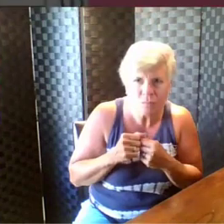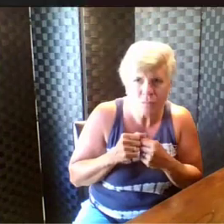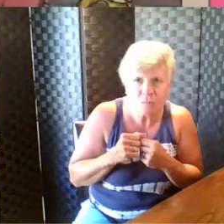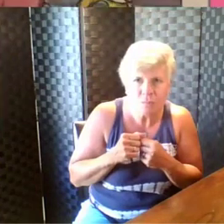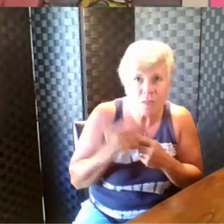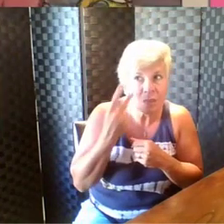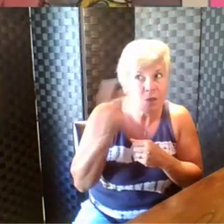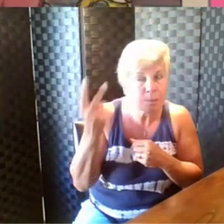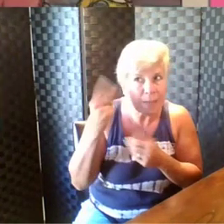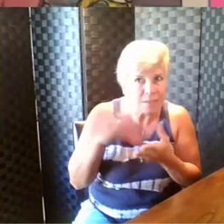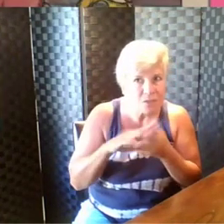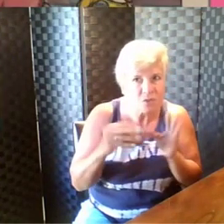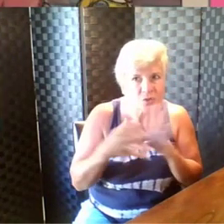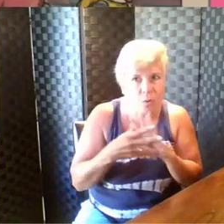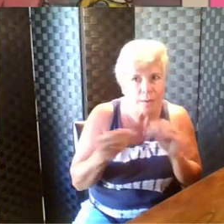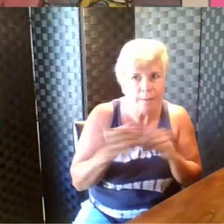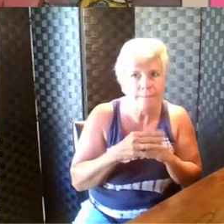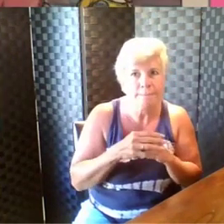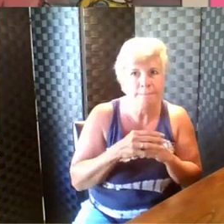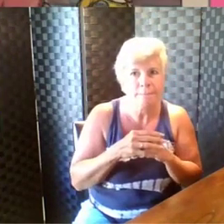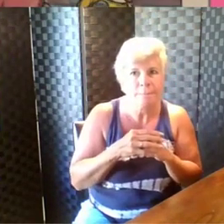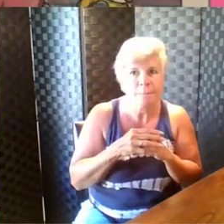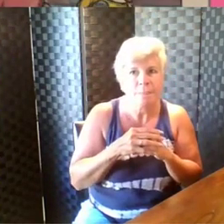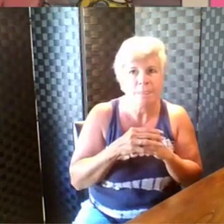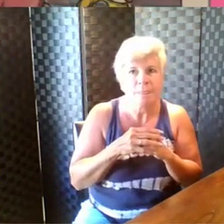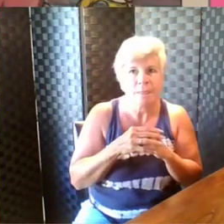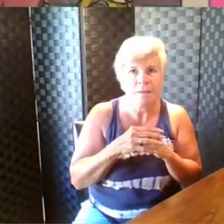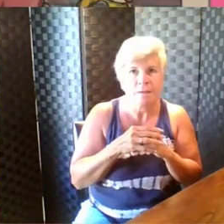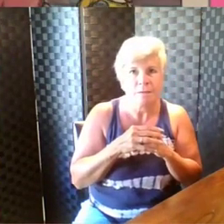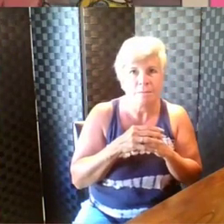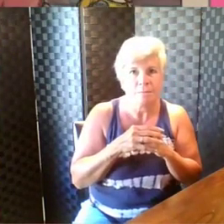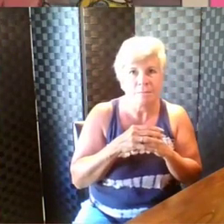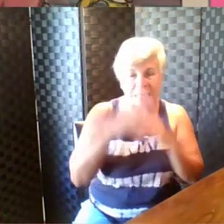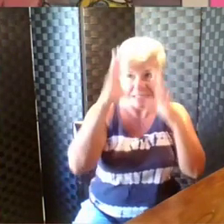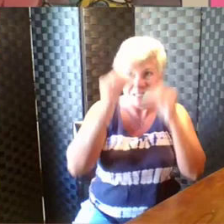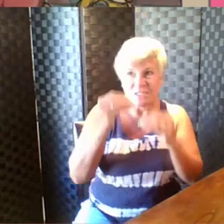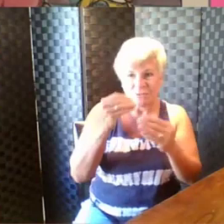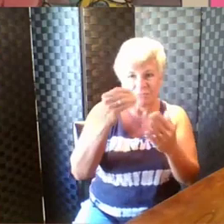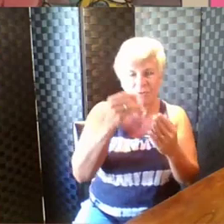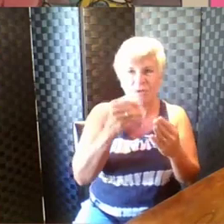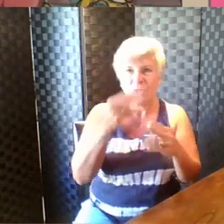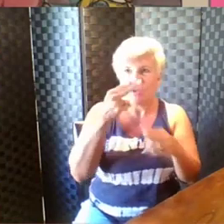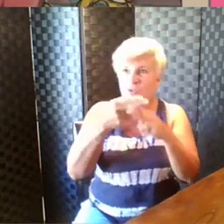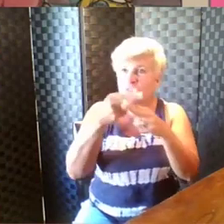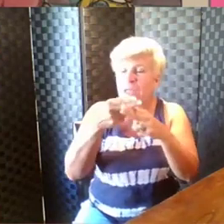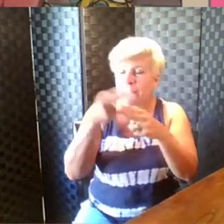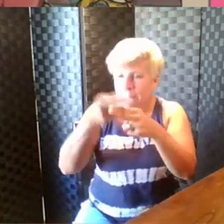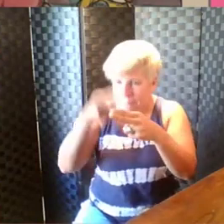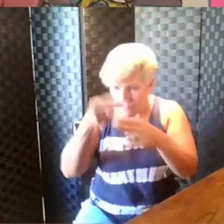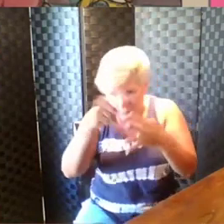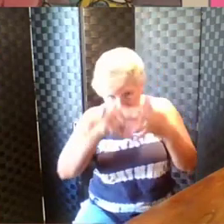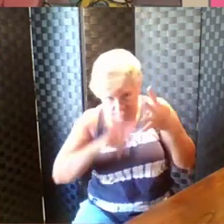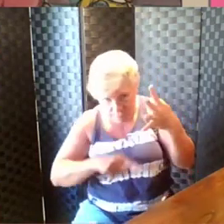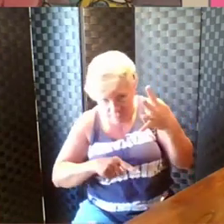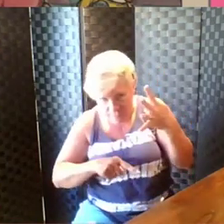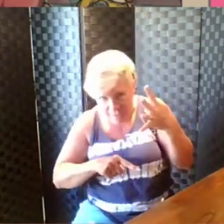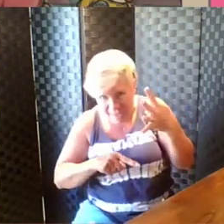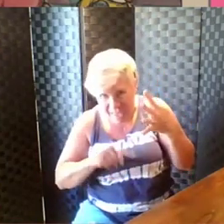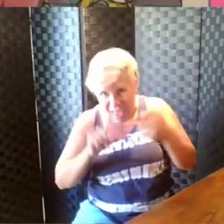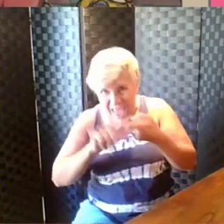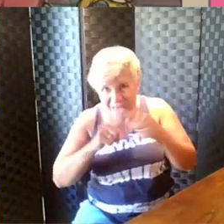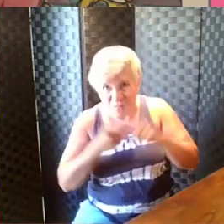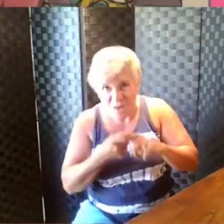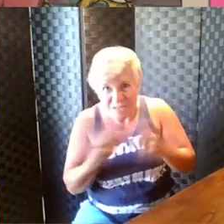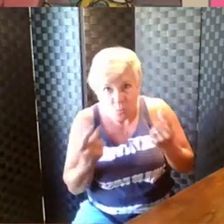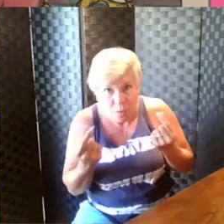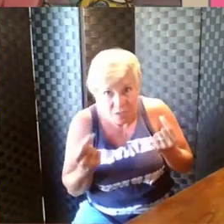Well, let's look back in the story. After Mrs. Chud said all the kids' names, and her friends,